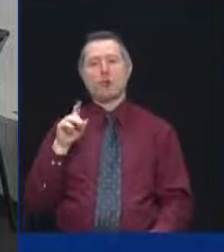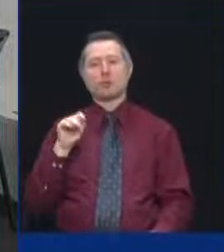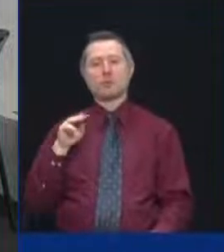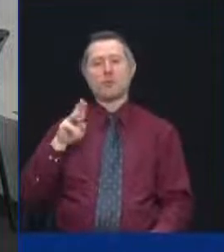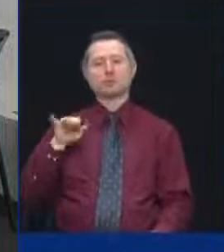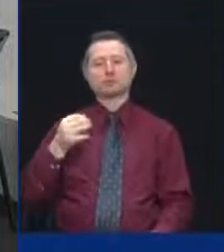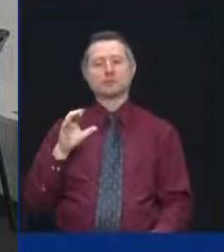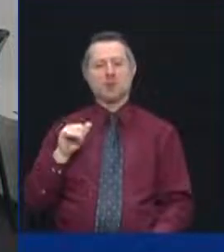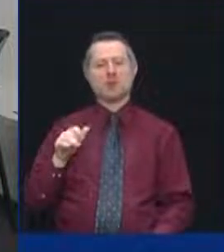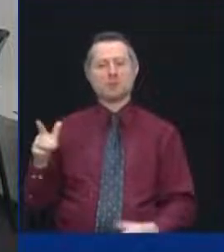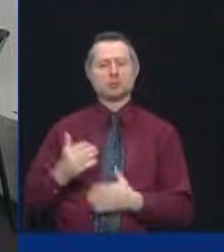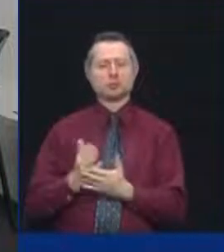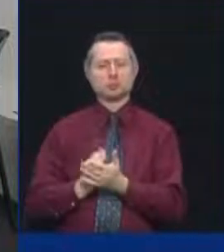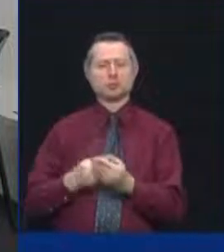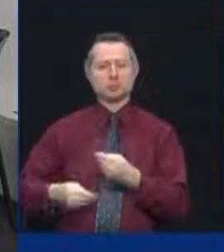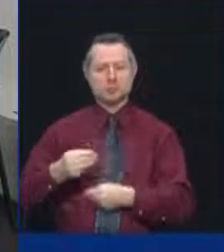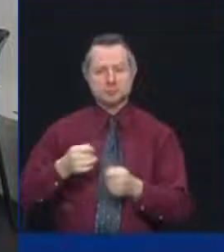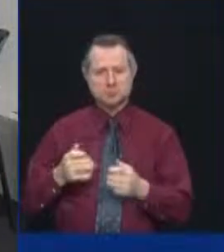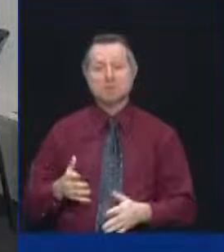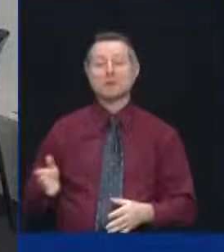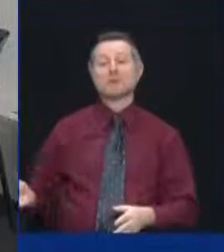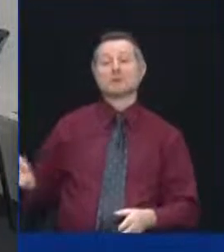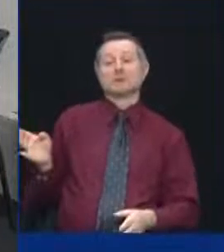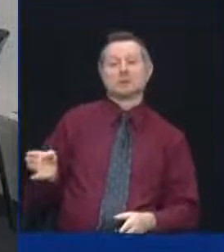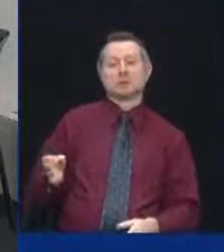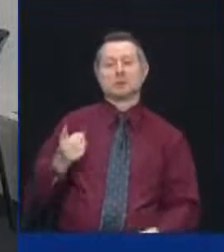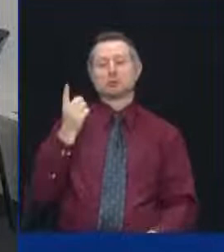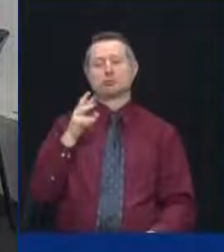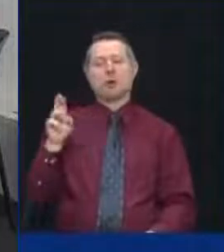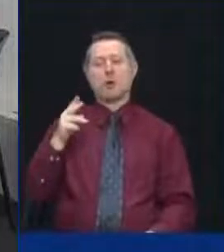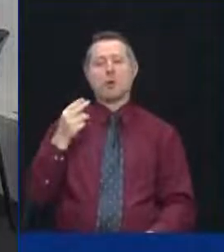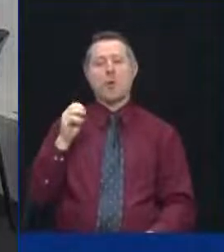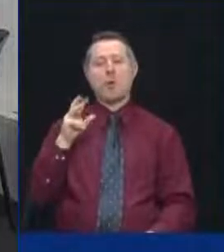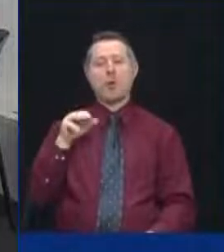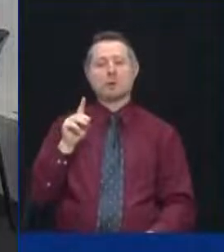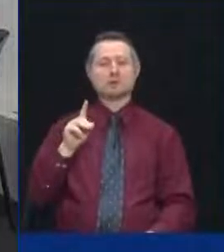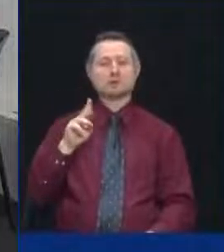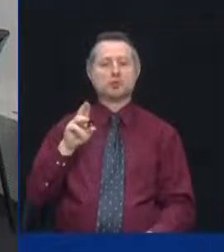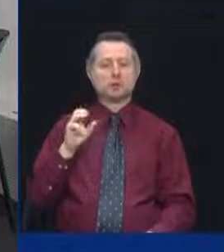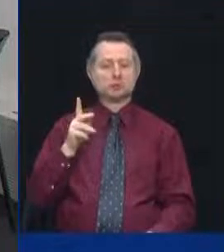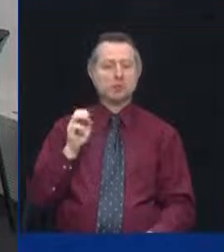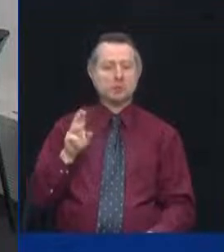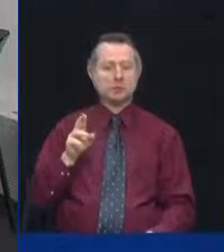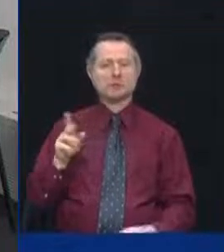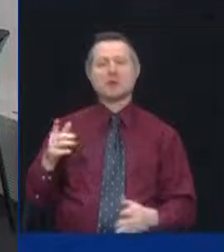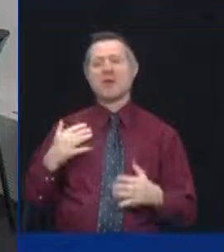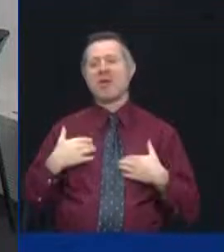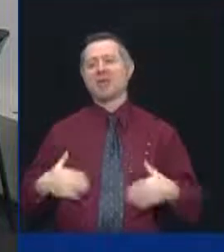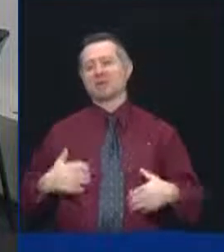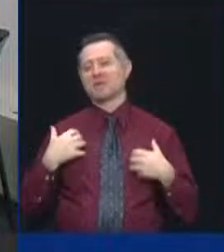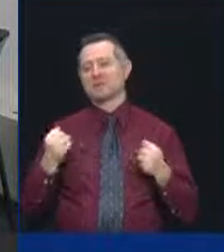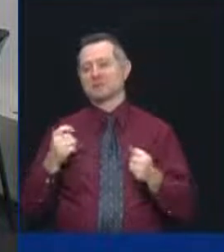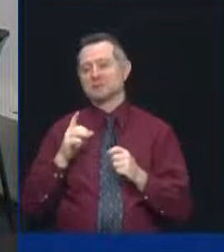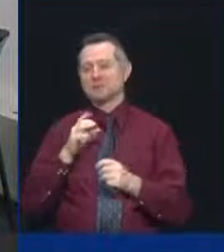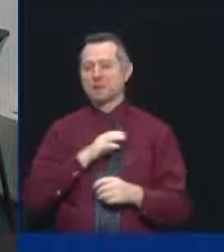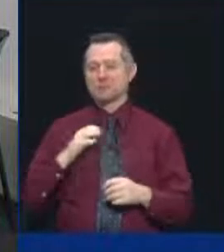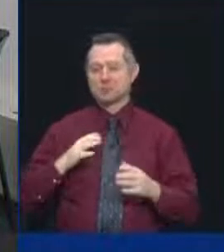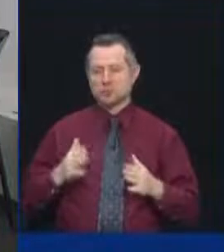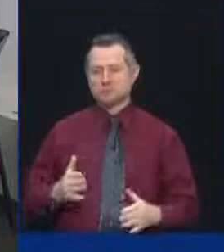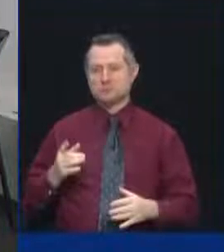To my left, you know our great Dr. Howard Zucker, Health Commissioner, celebrating his 7th year anniversary